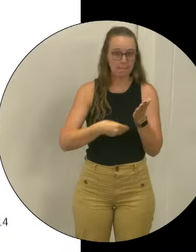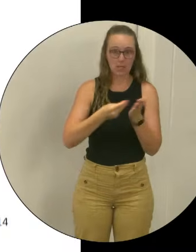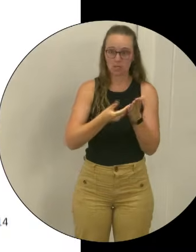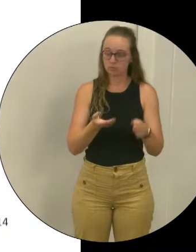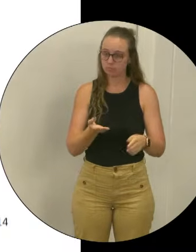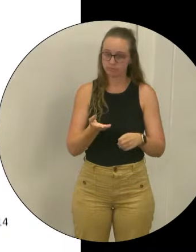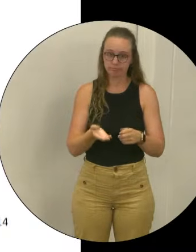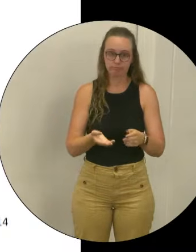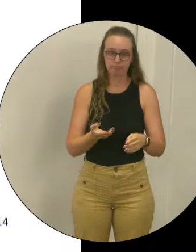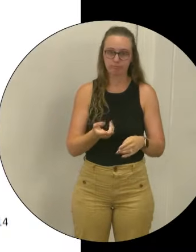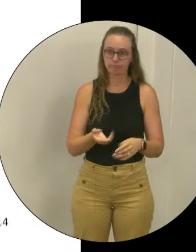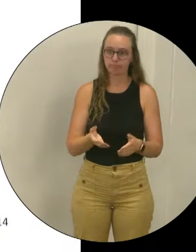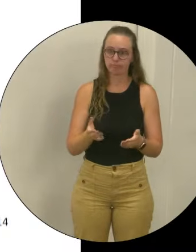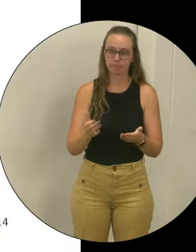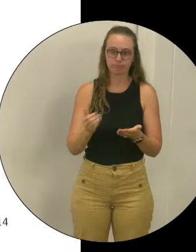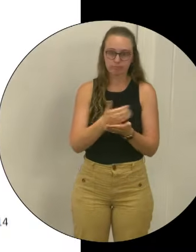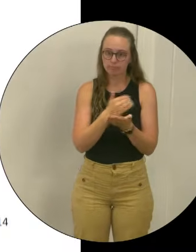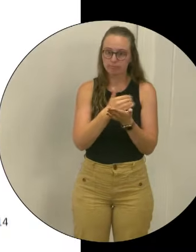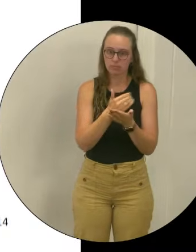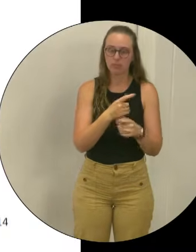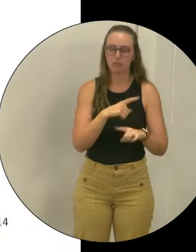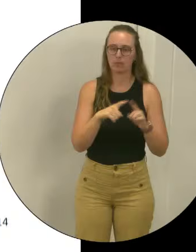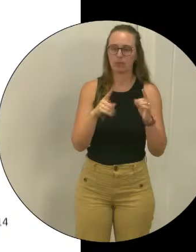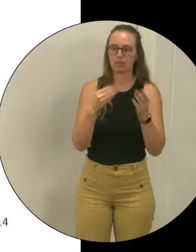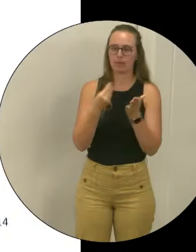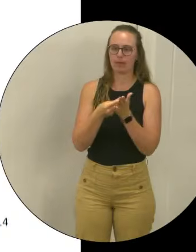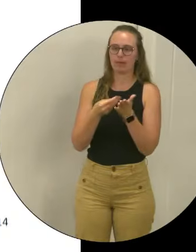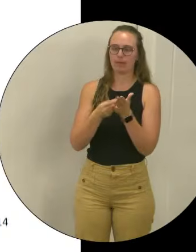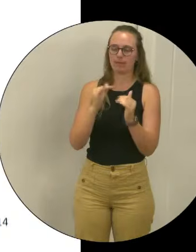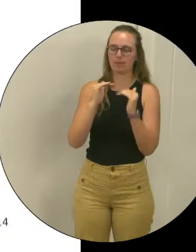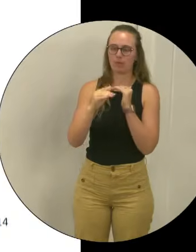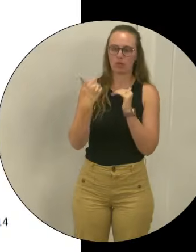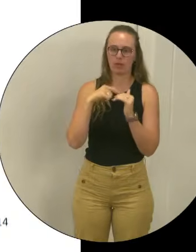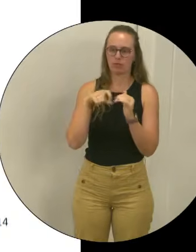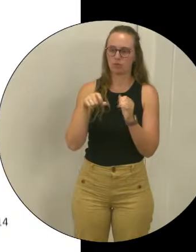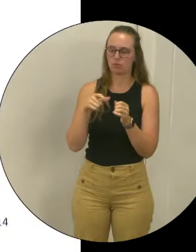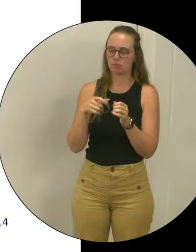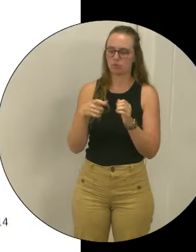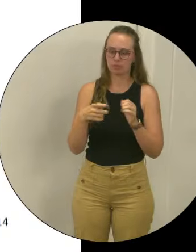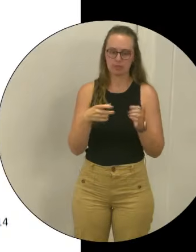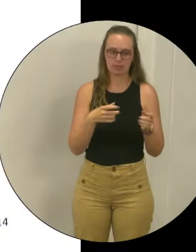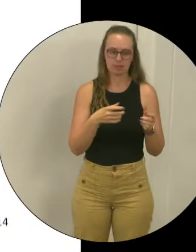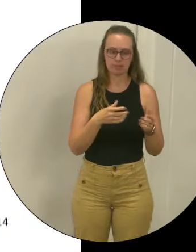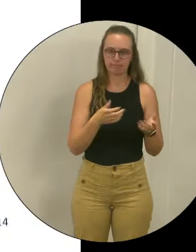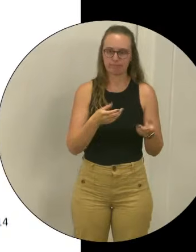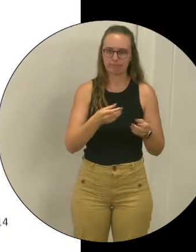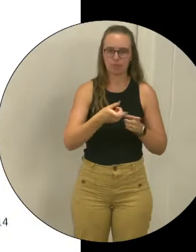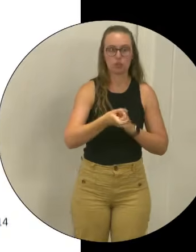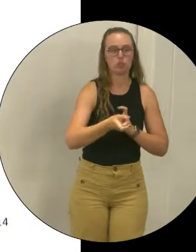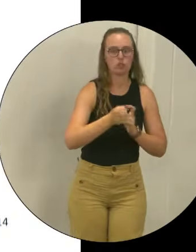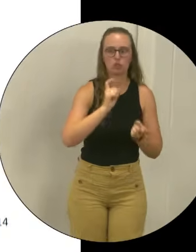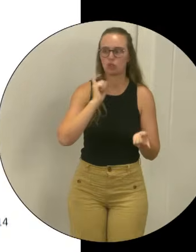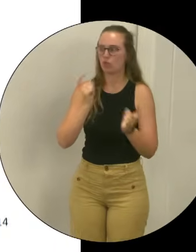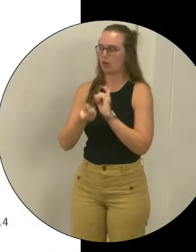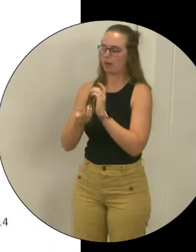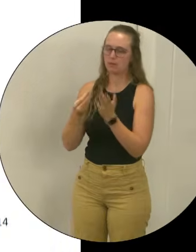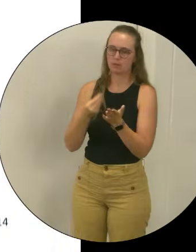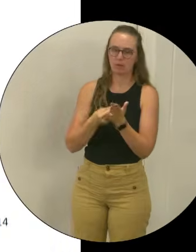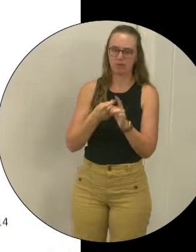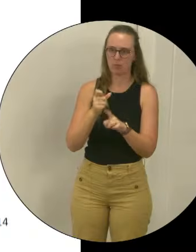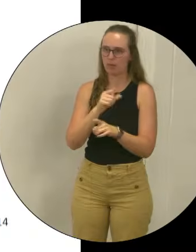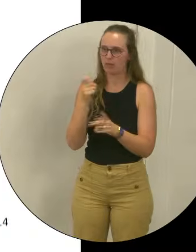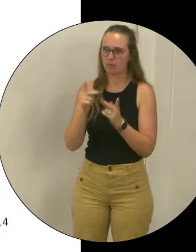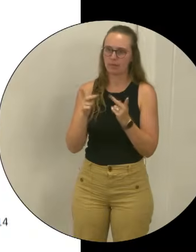but the revenue is flat. We would have to take it from somewhere else, whether it be